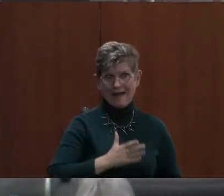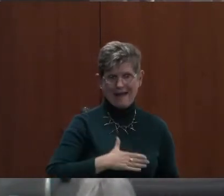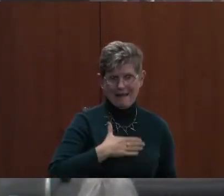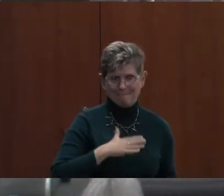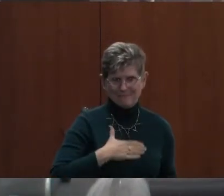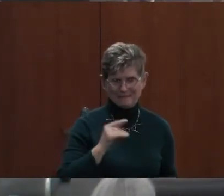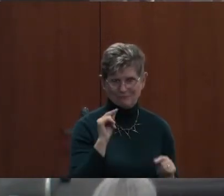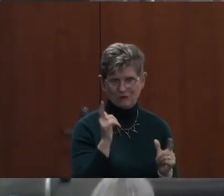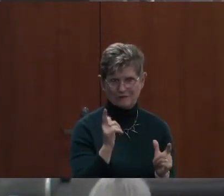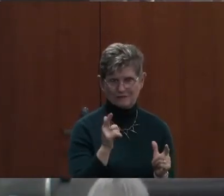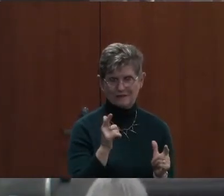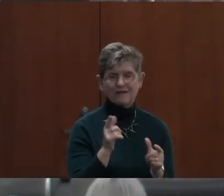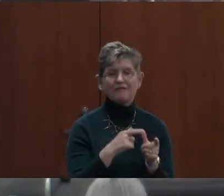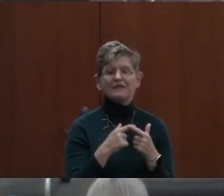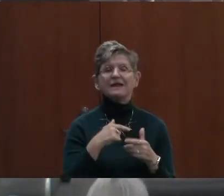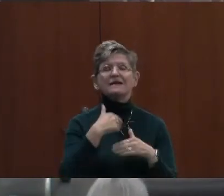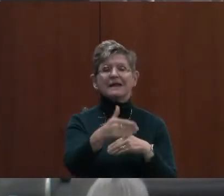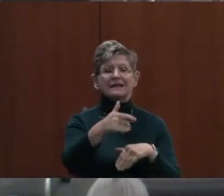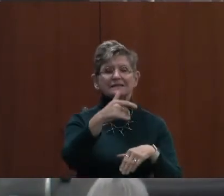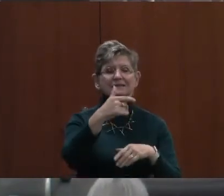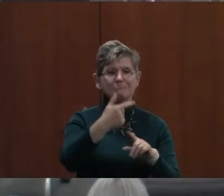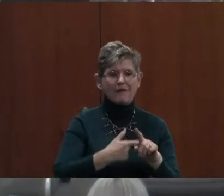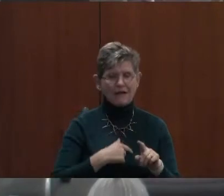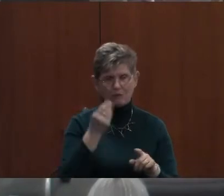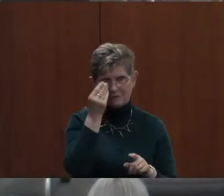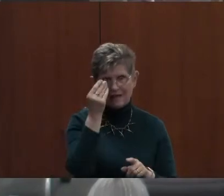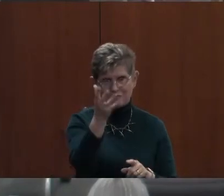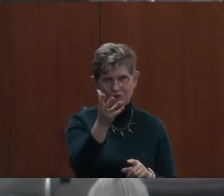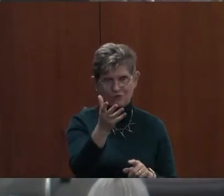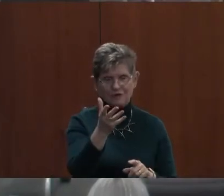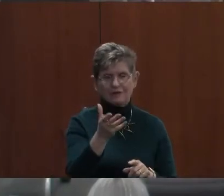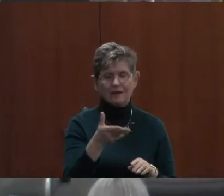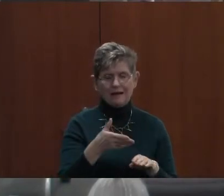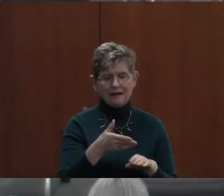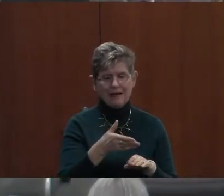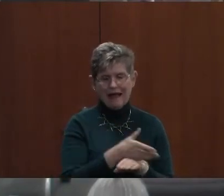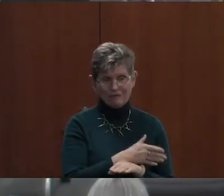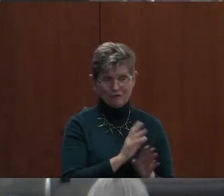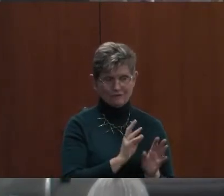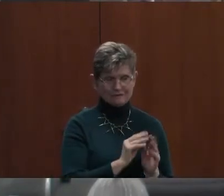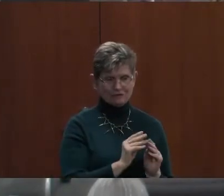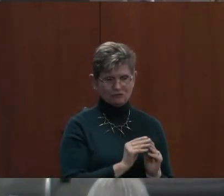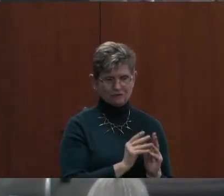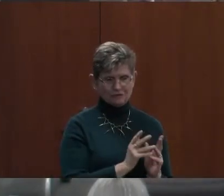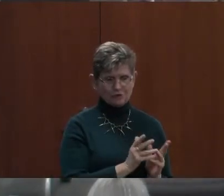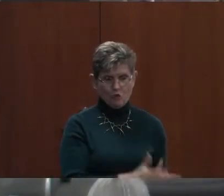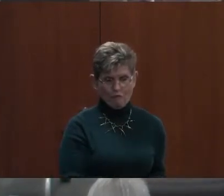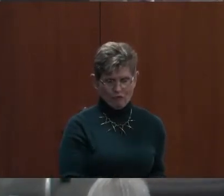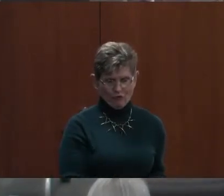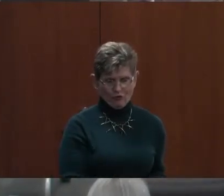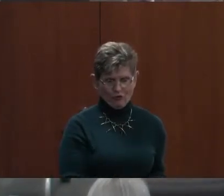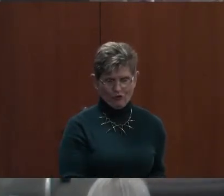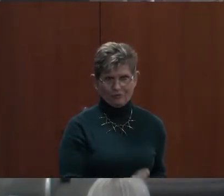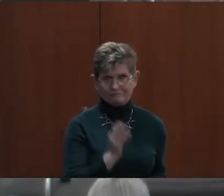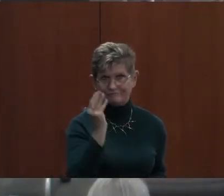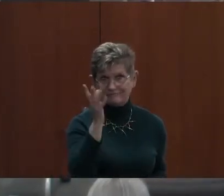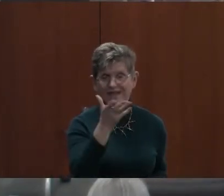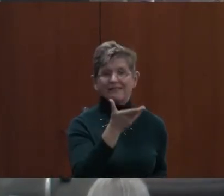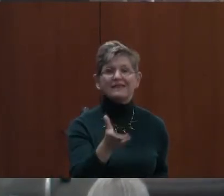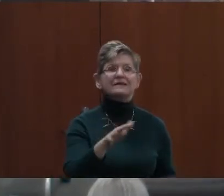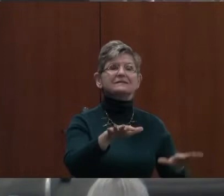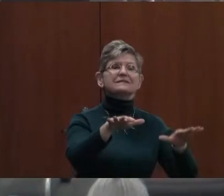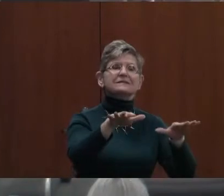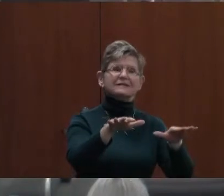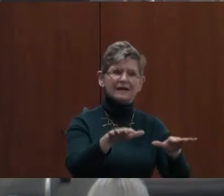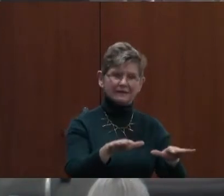that I will be able to tell you when I come back next month, which will be after the session is over, that things have settled